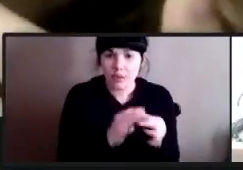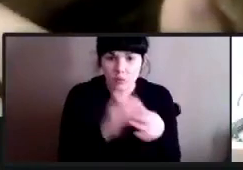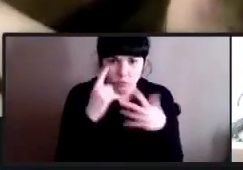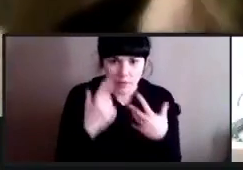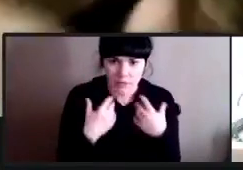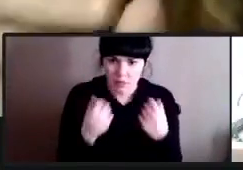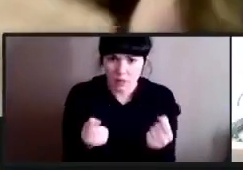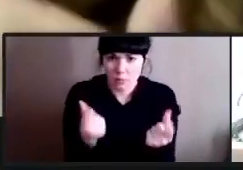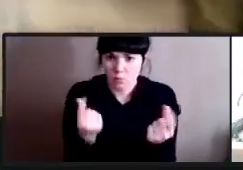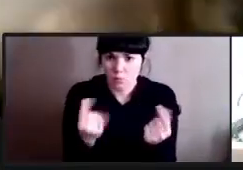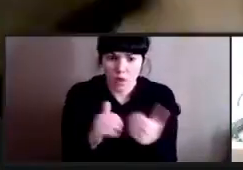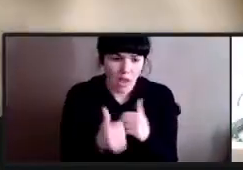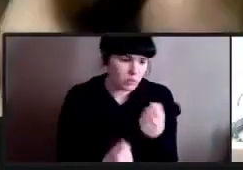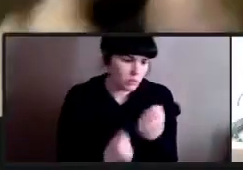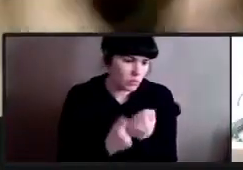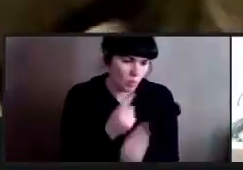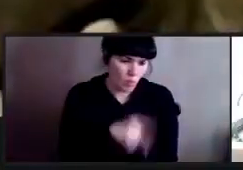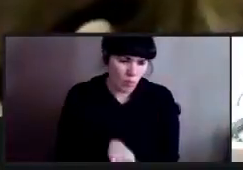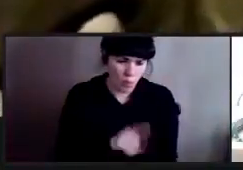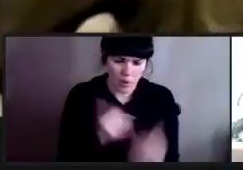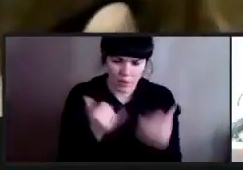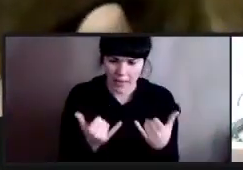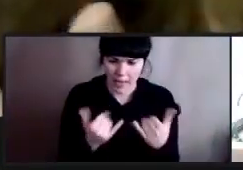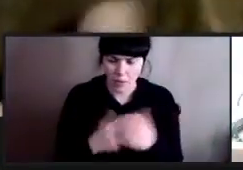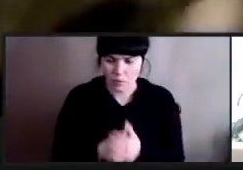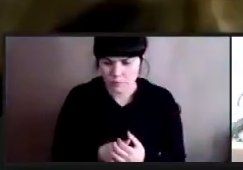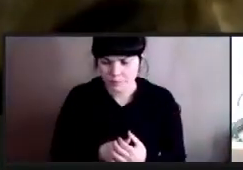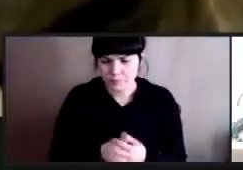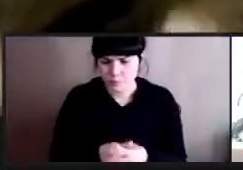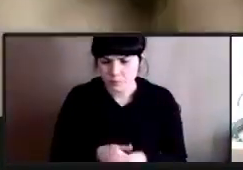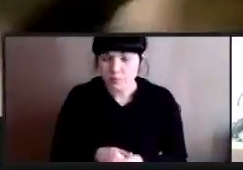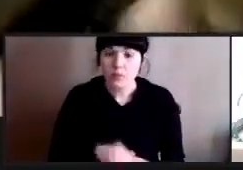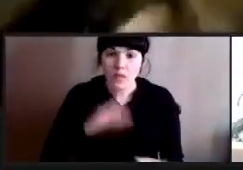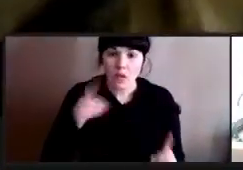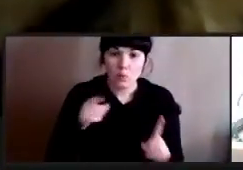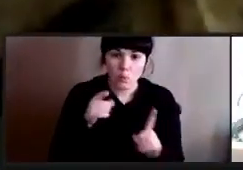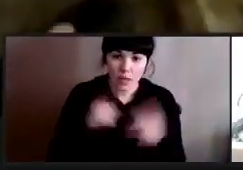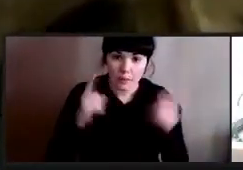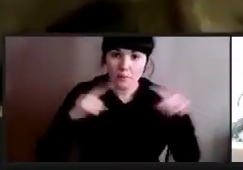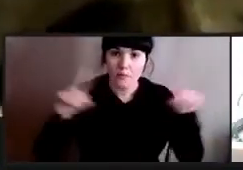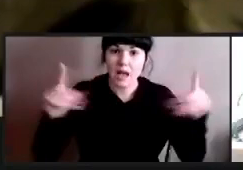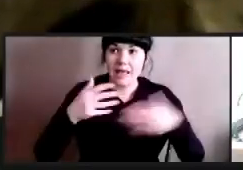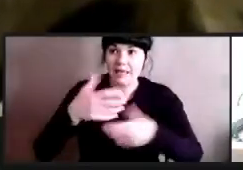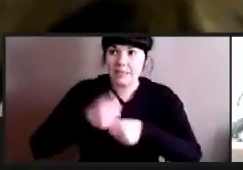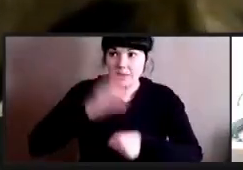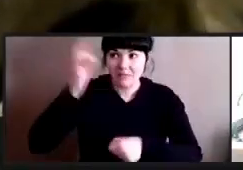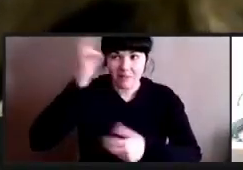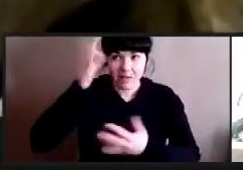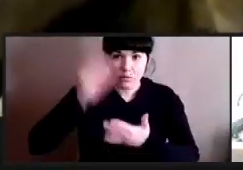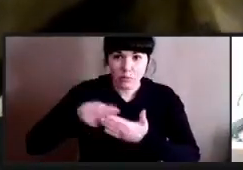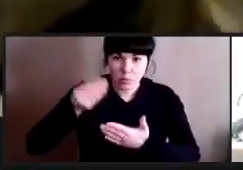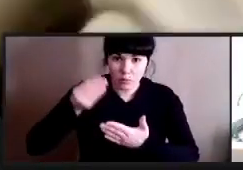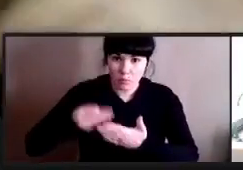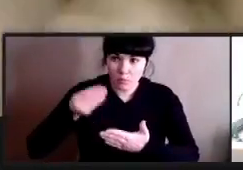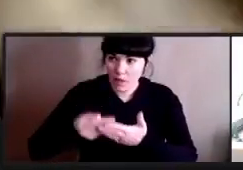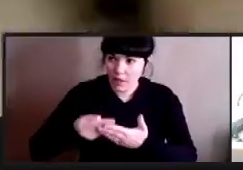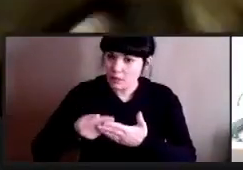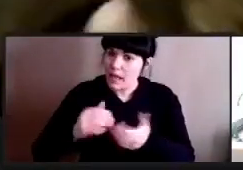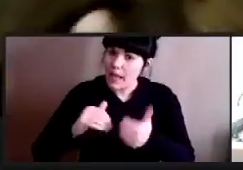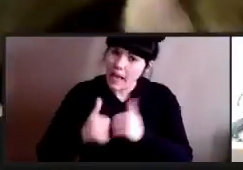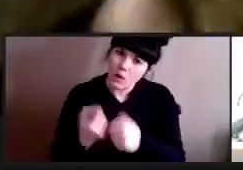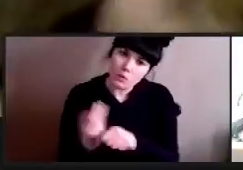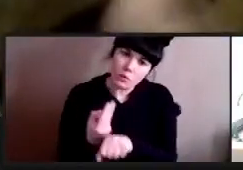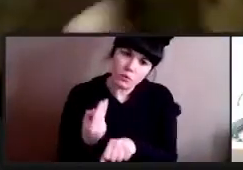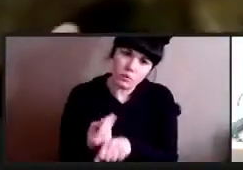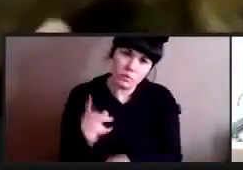our Lisa said, as this ESSER money comes down, the hope is that some of it will be used for mental health. And